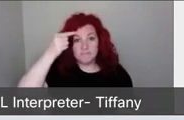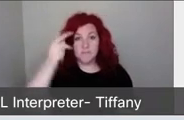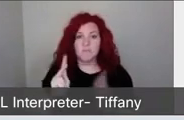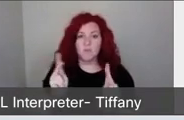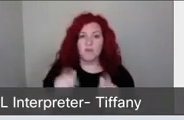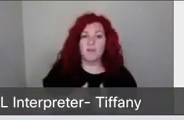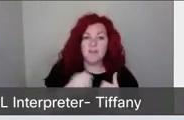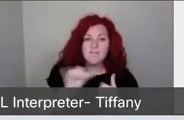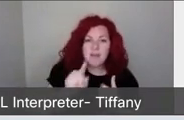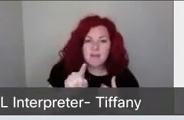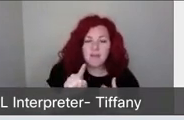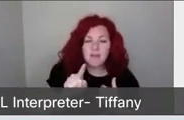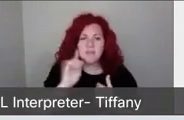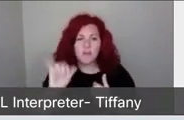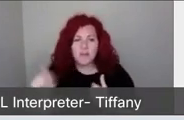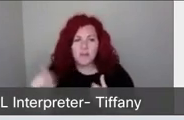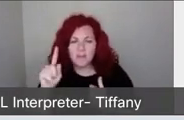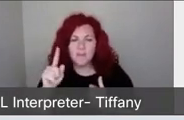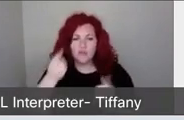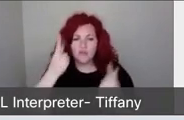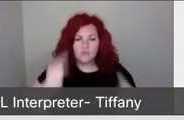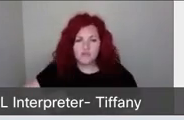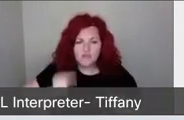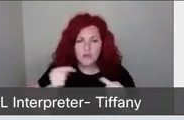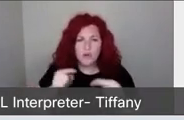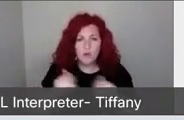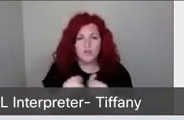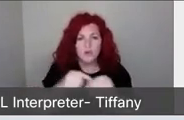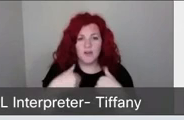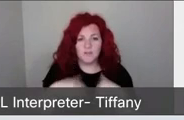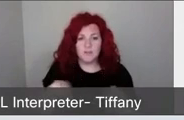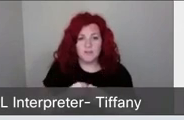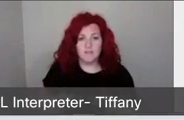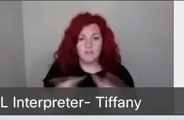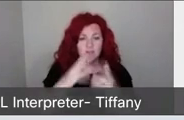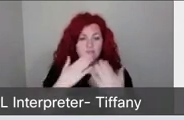them, understand their struggles, and also have the same values. Thank you.